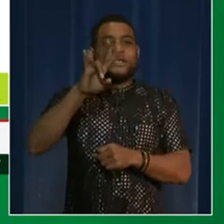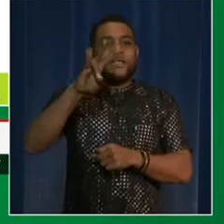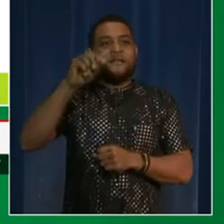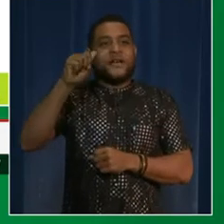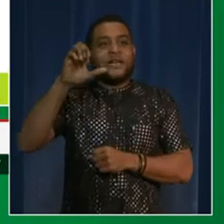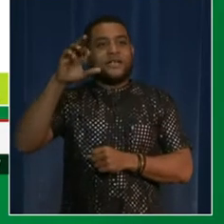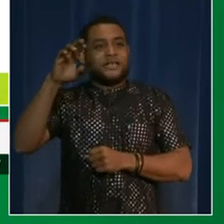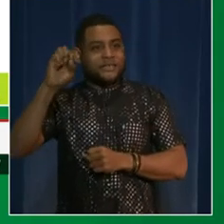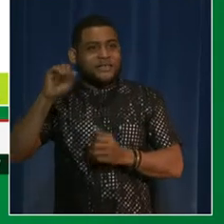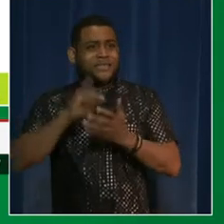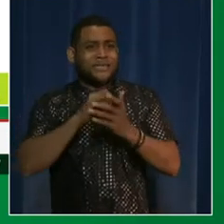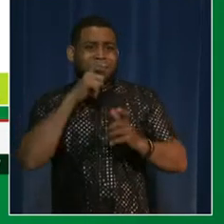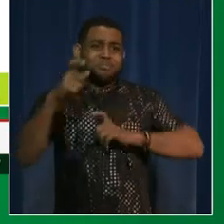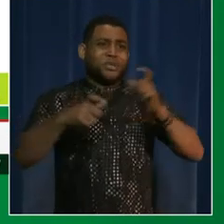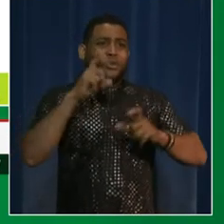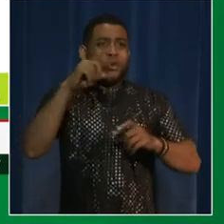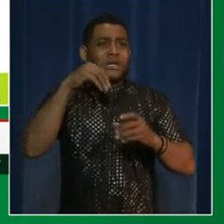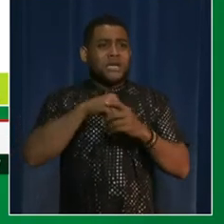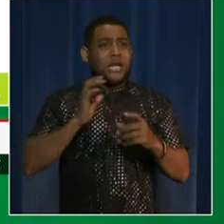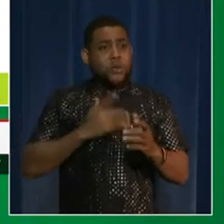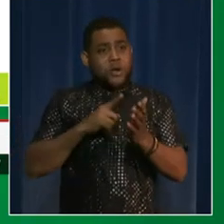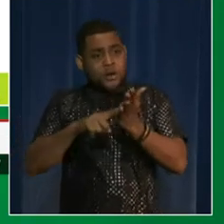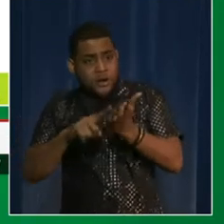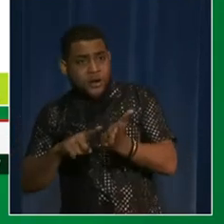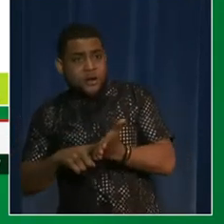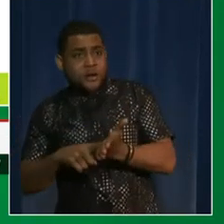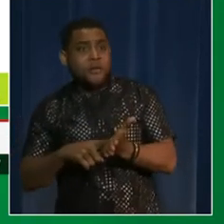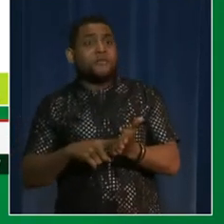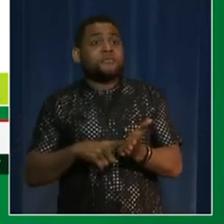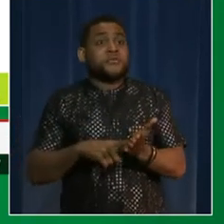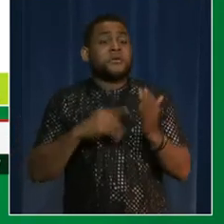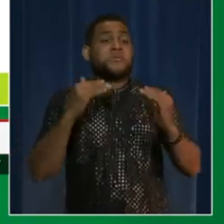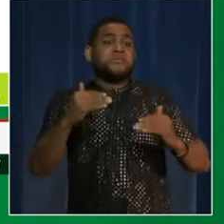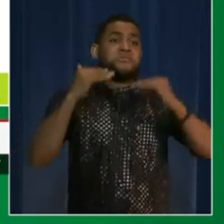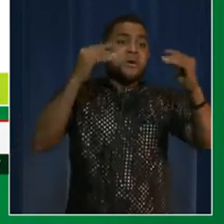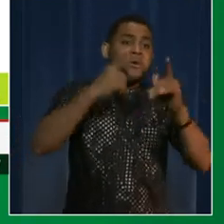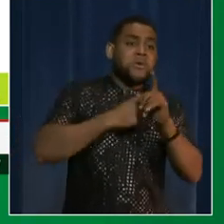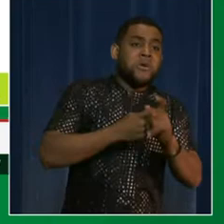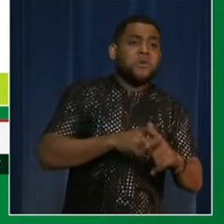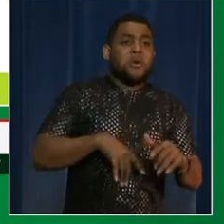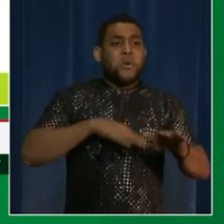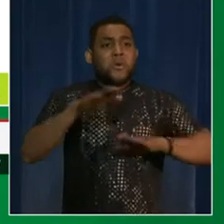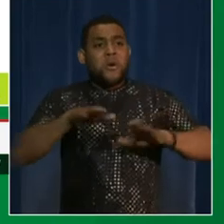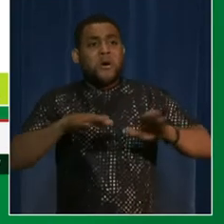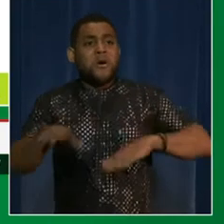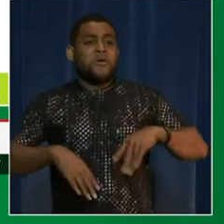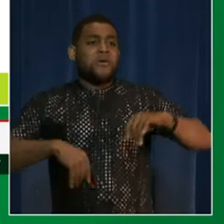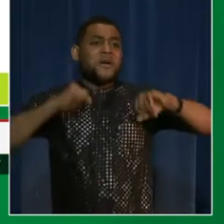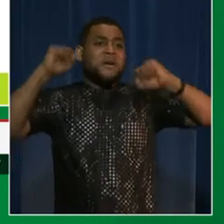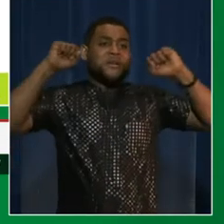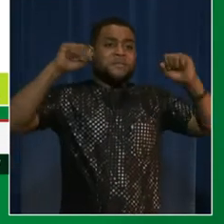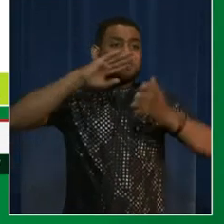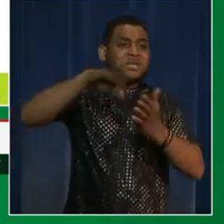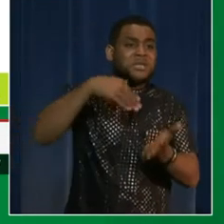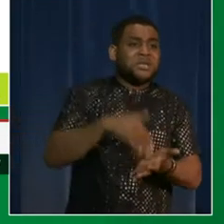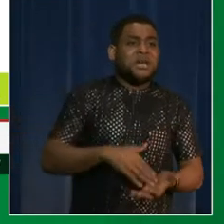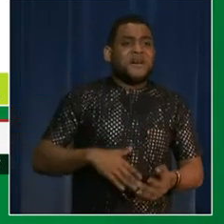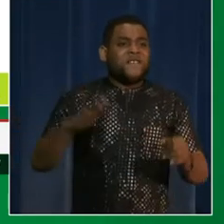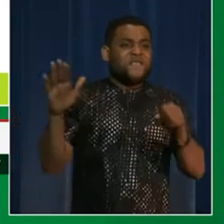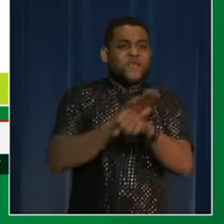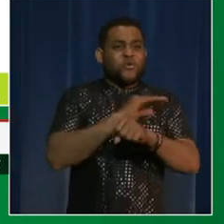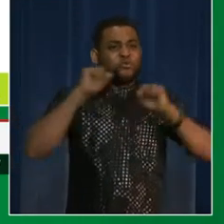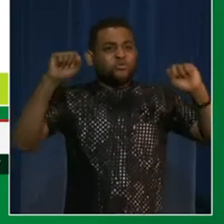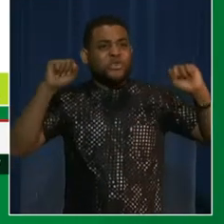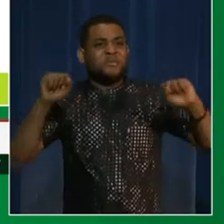to a recreation center with an elevated walking track, with our second largest fitness center with the full gym, a demonstration kitchen. It'll